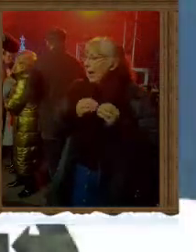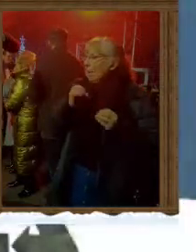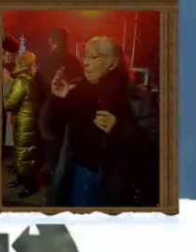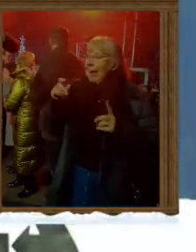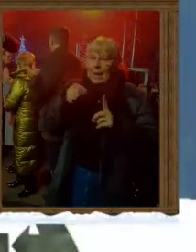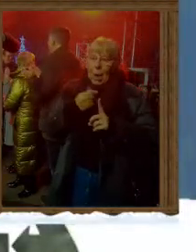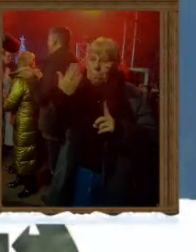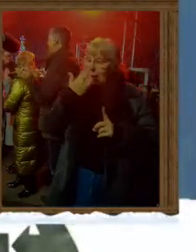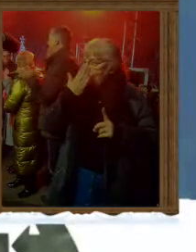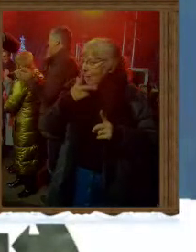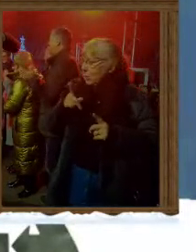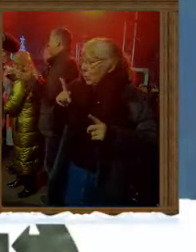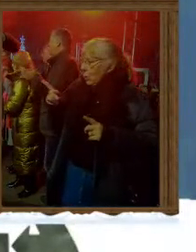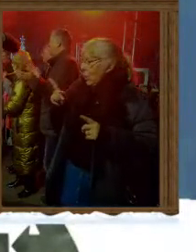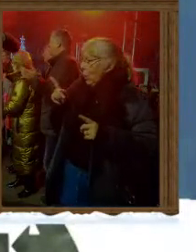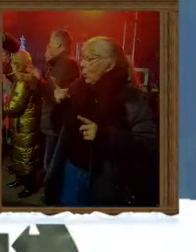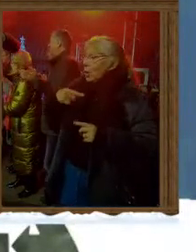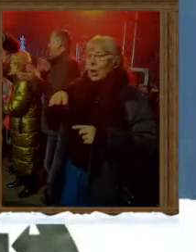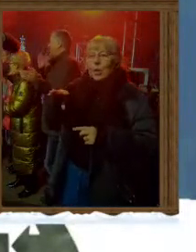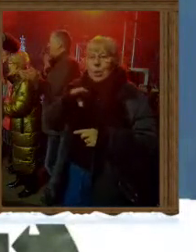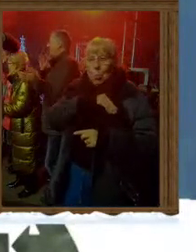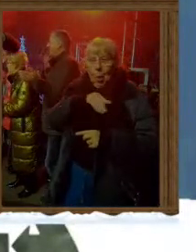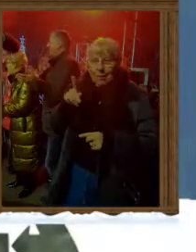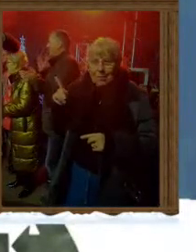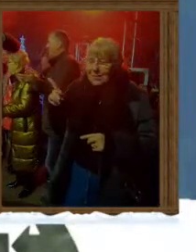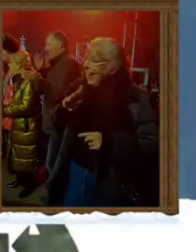and she was a winner. Hello, Maya.